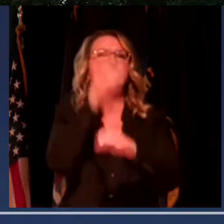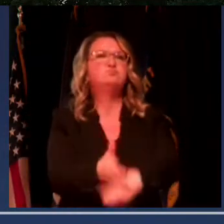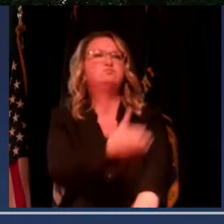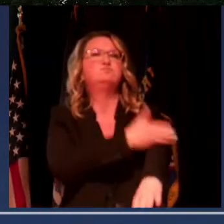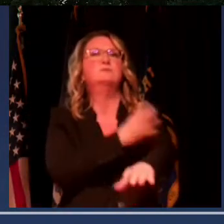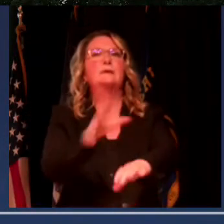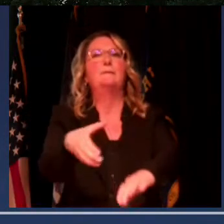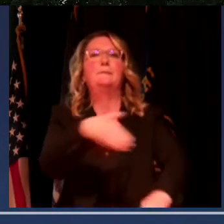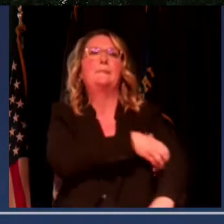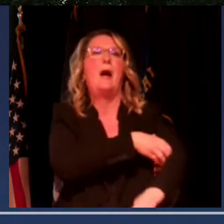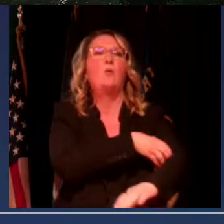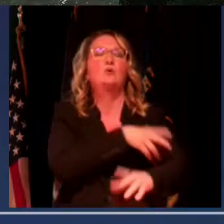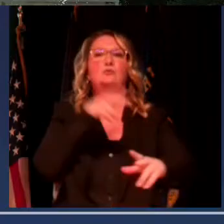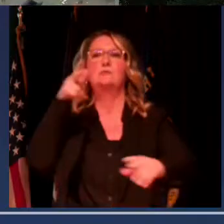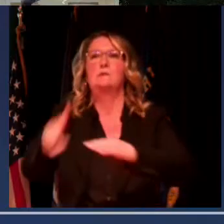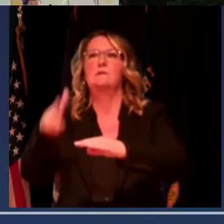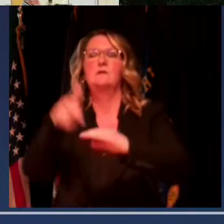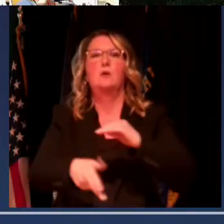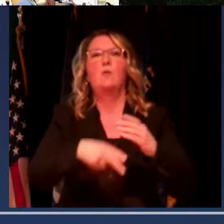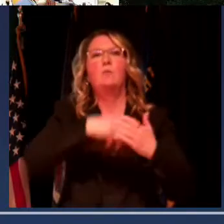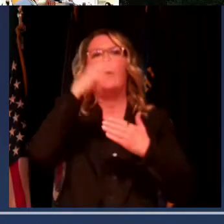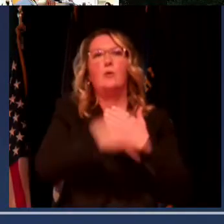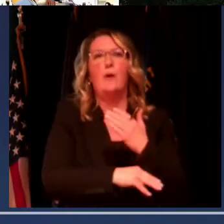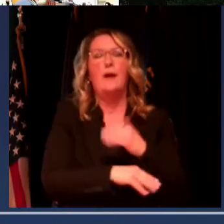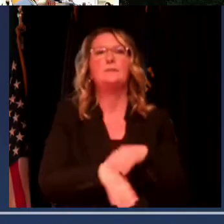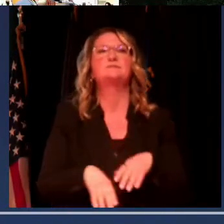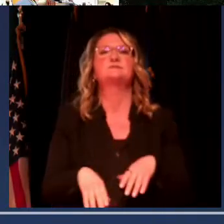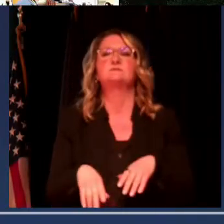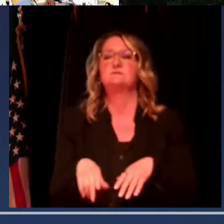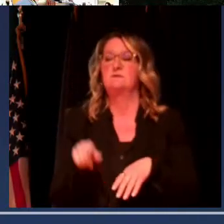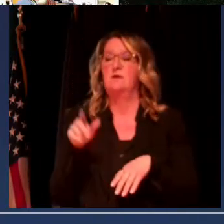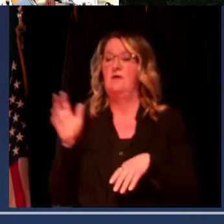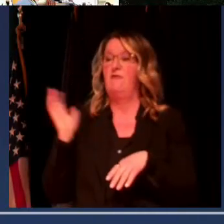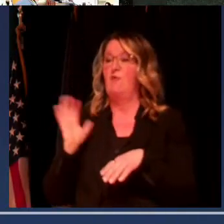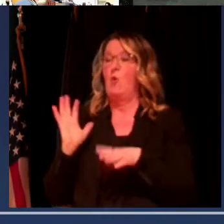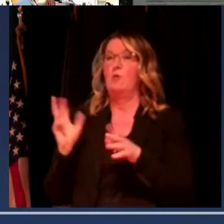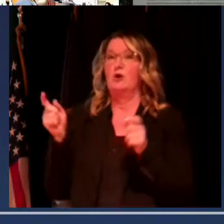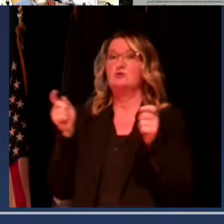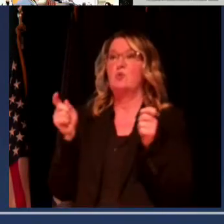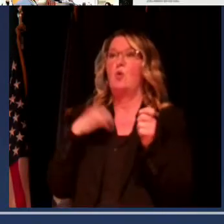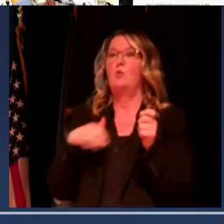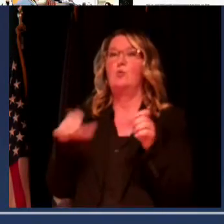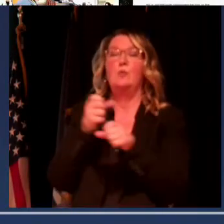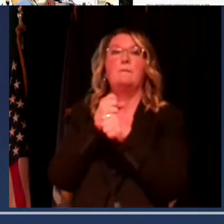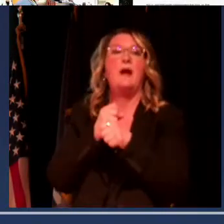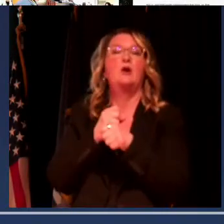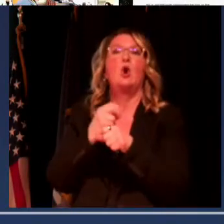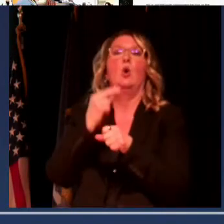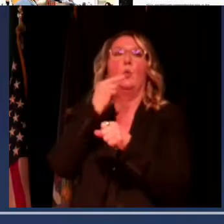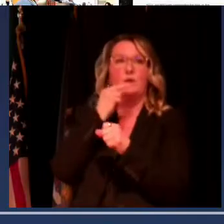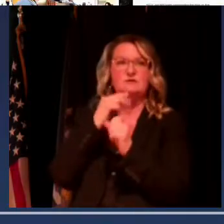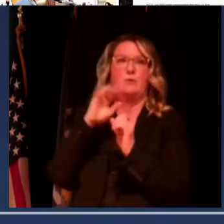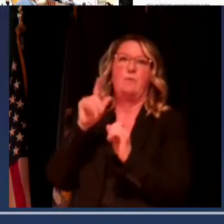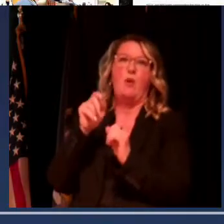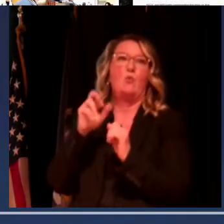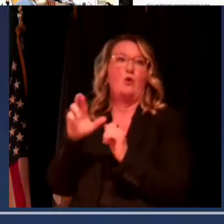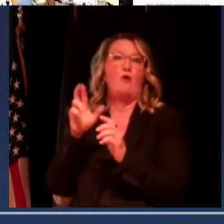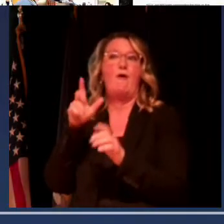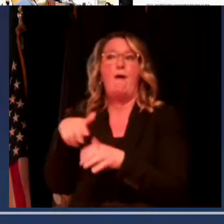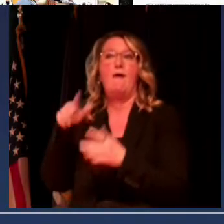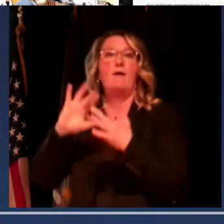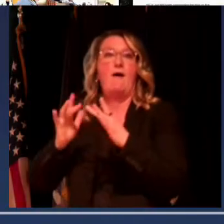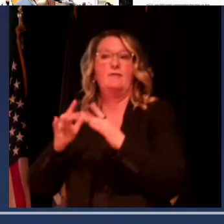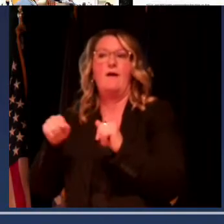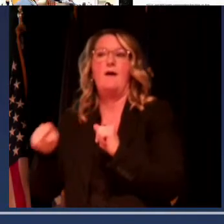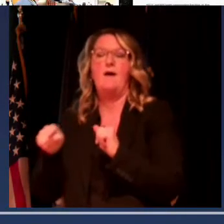cutting congressionally authorized programs. As the former comptroller who created the whistleblower hotline, I fully support cutting waste,